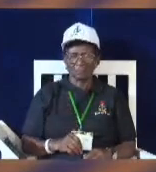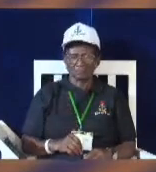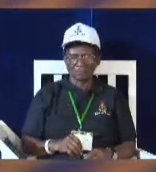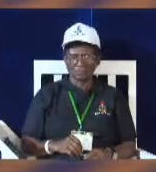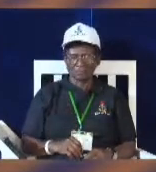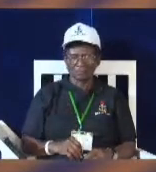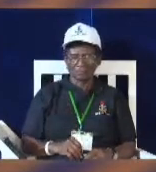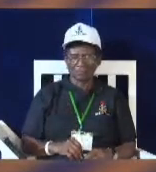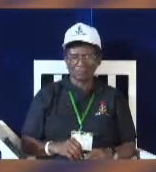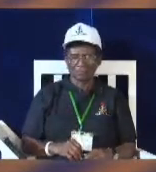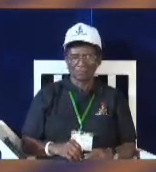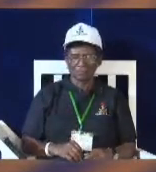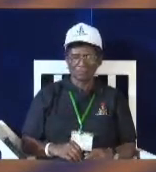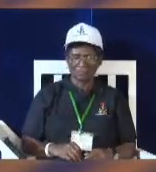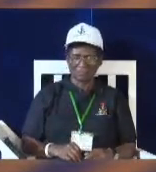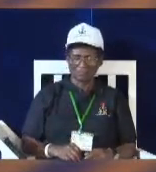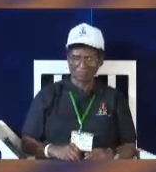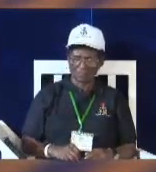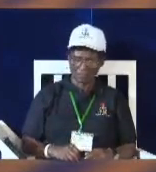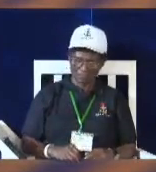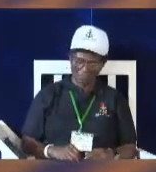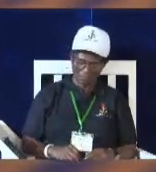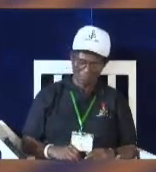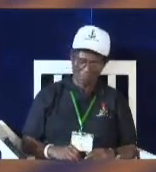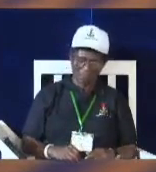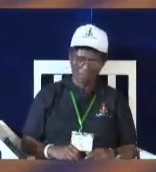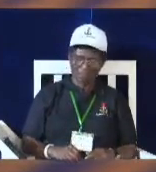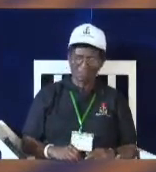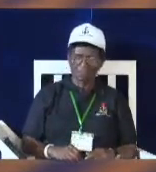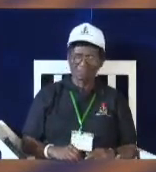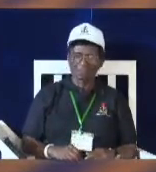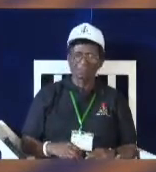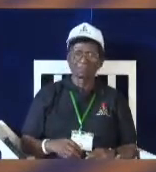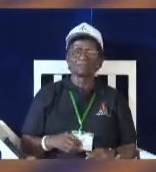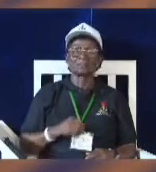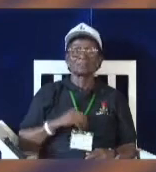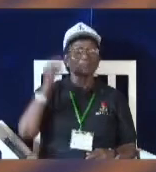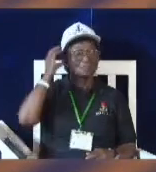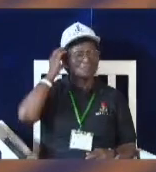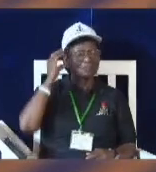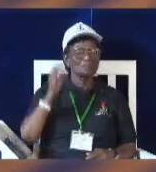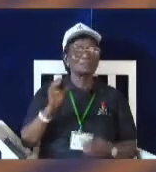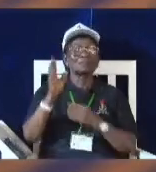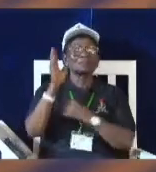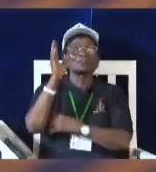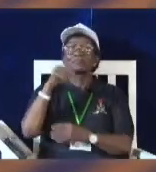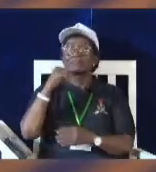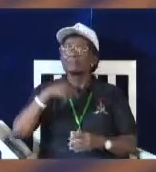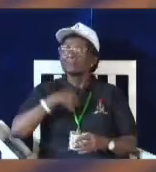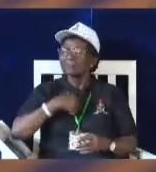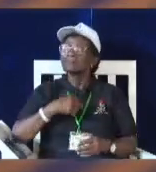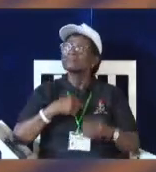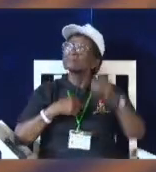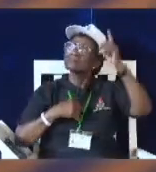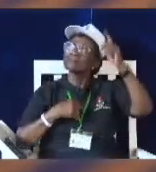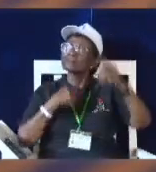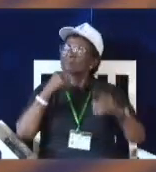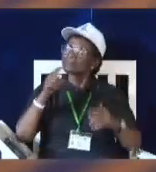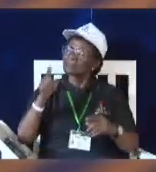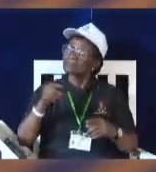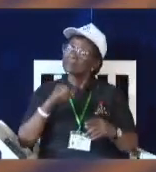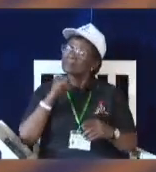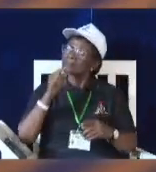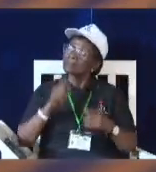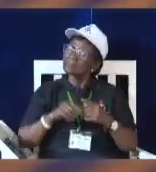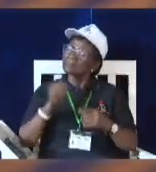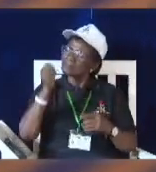And I heard God say, I told you not to eat yet. ran